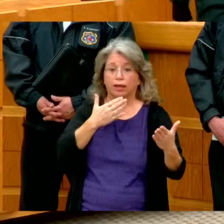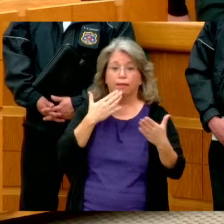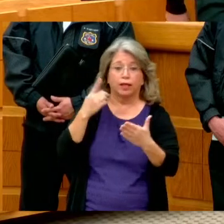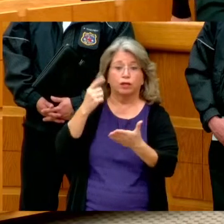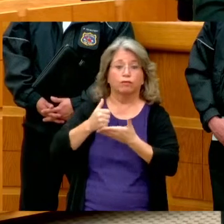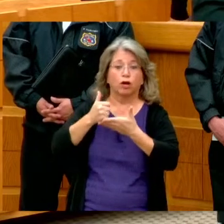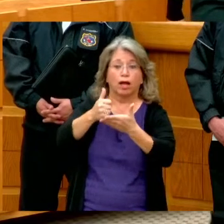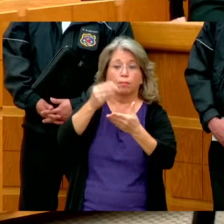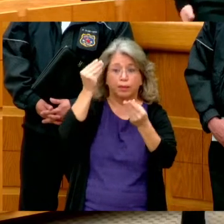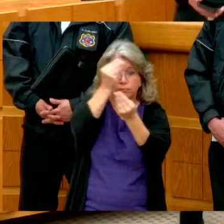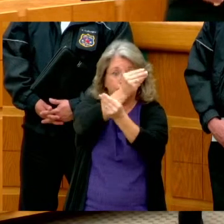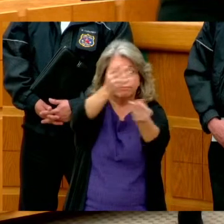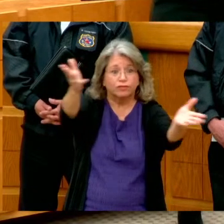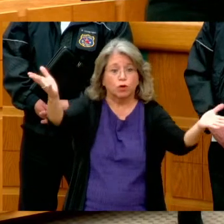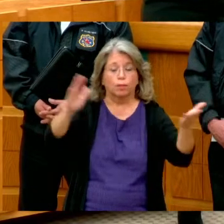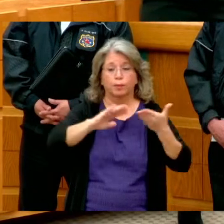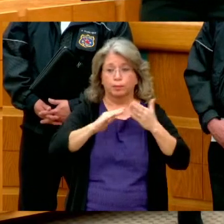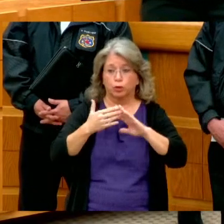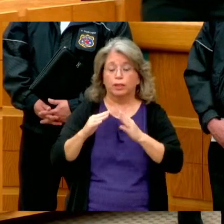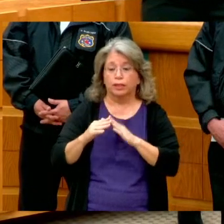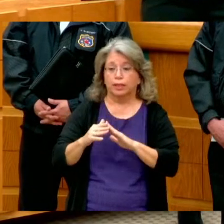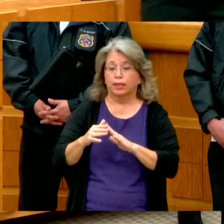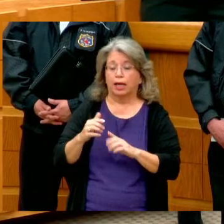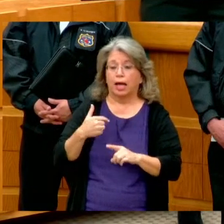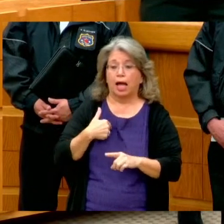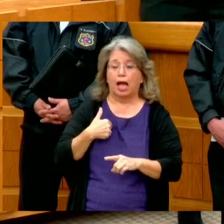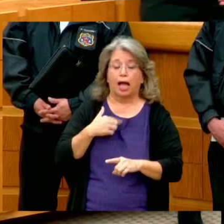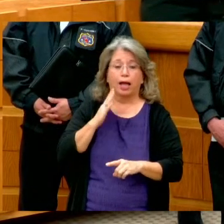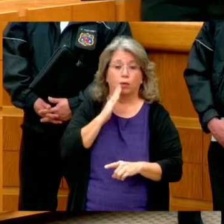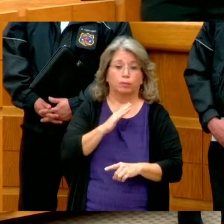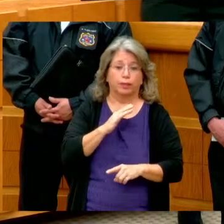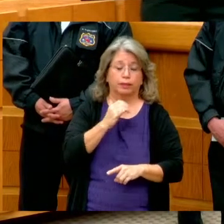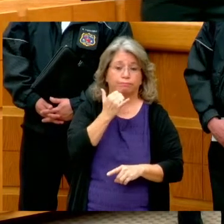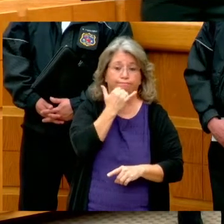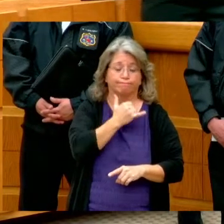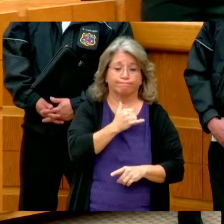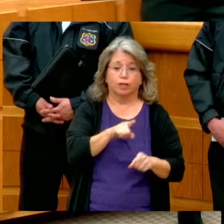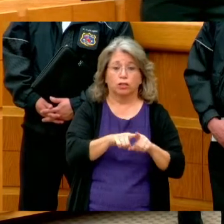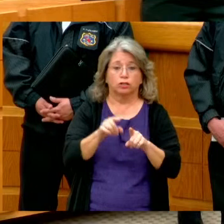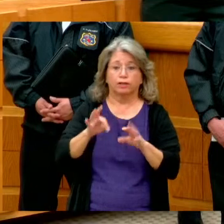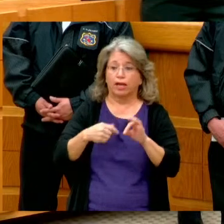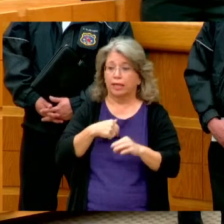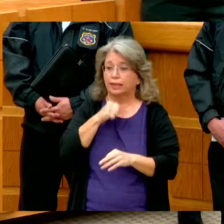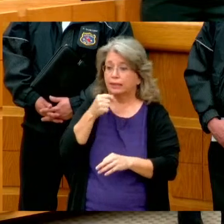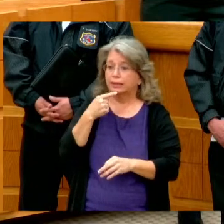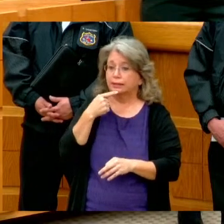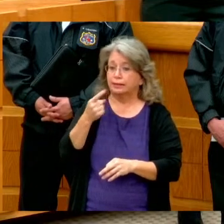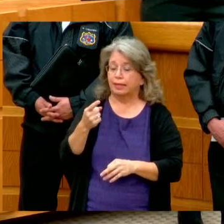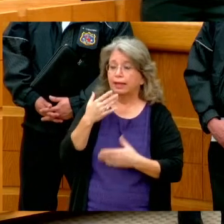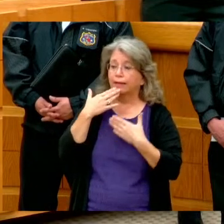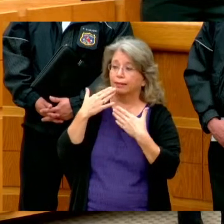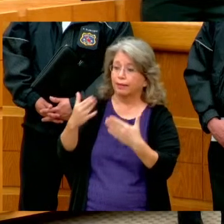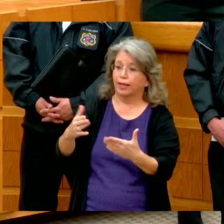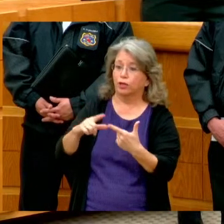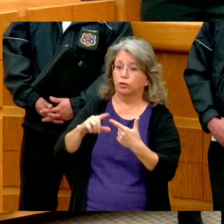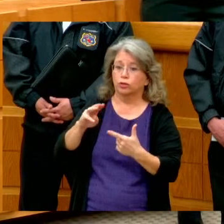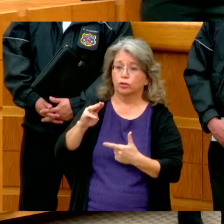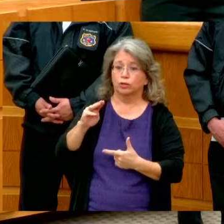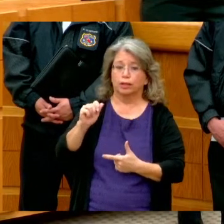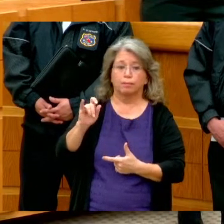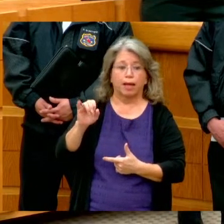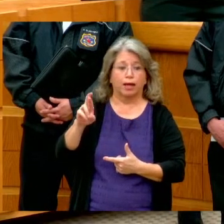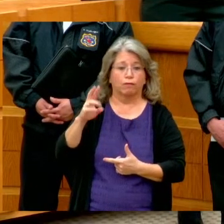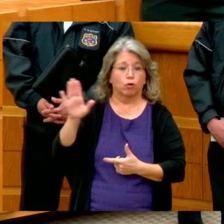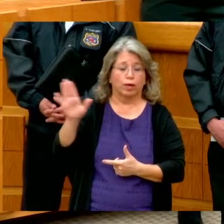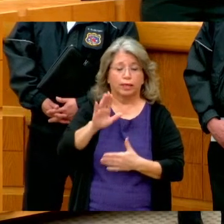us to get this information to the community. And I'd be remiss also if I didn't say thank you to the mayor for his leadership. The role that he's played